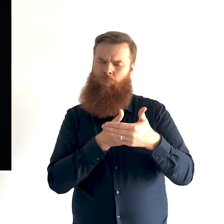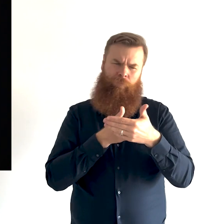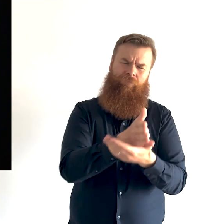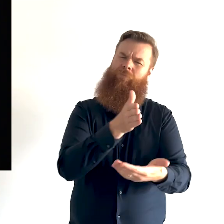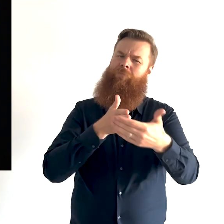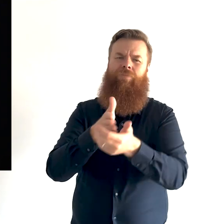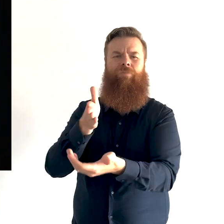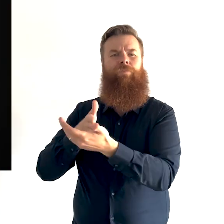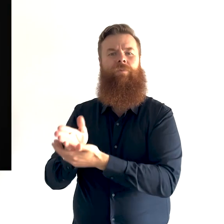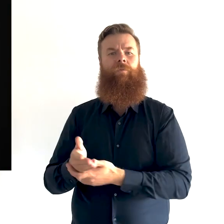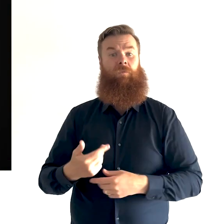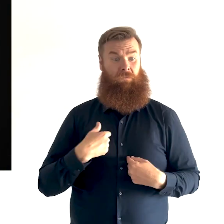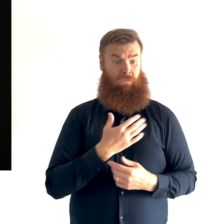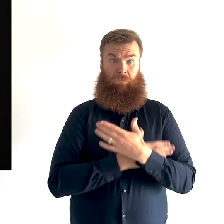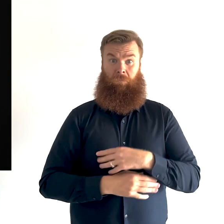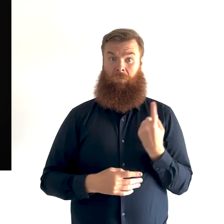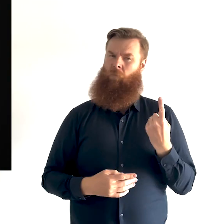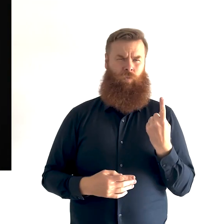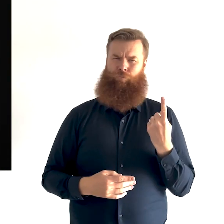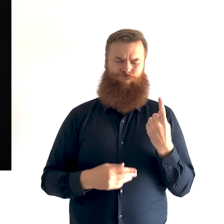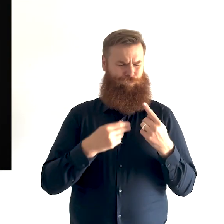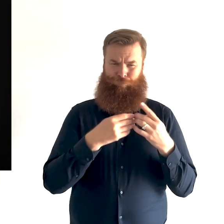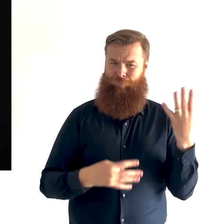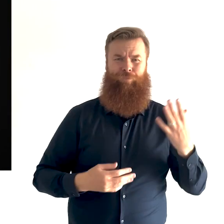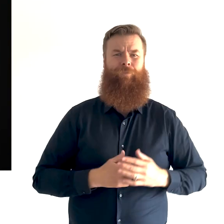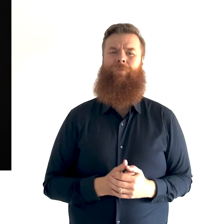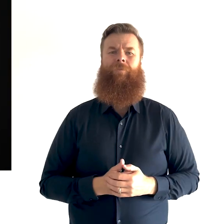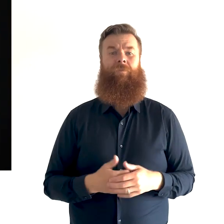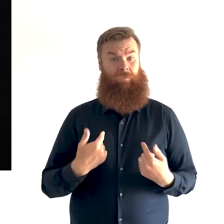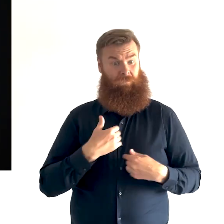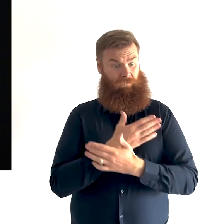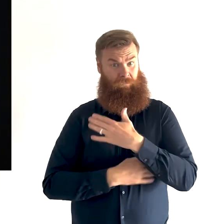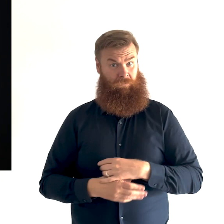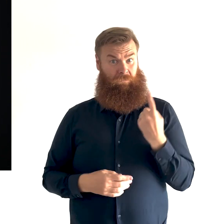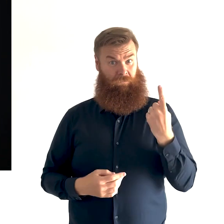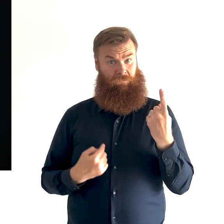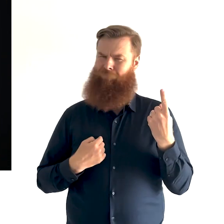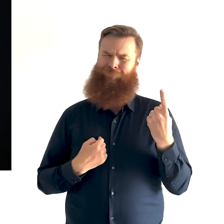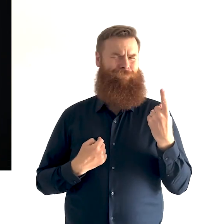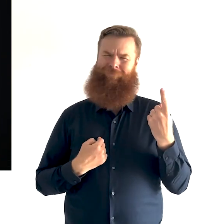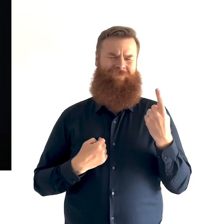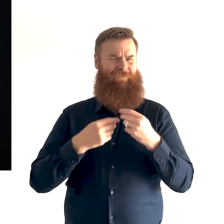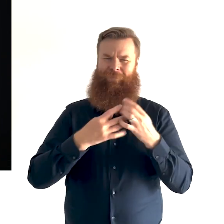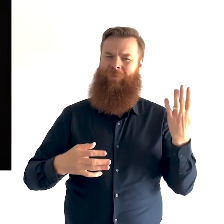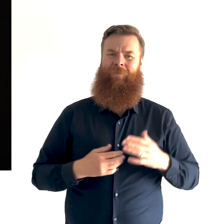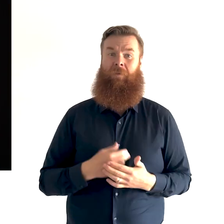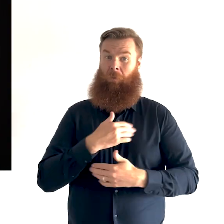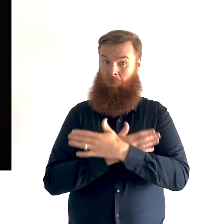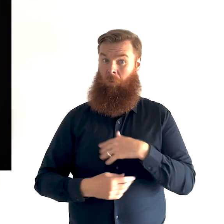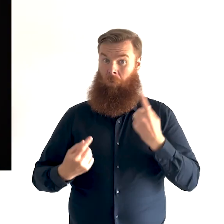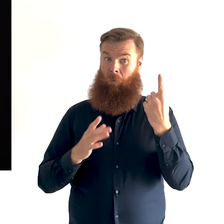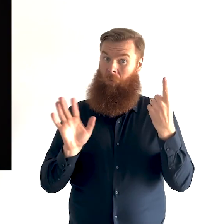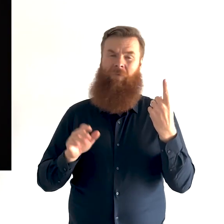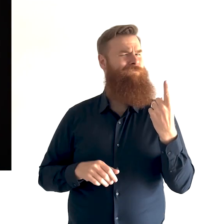barriers placed on me. I am more than my disability. I am more than my disability. I